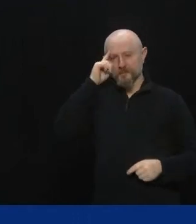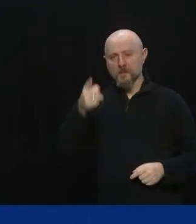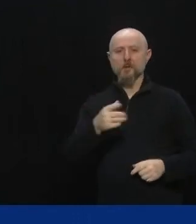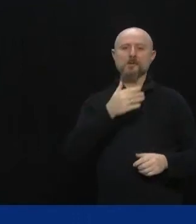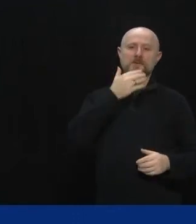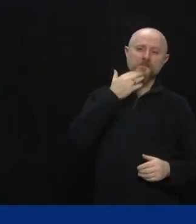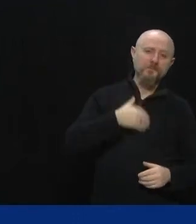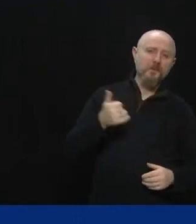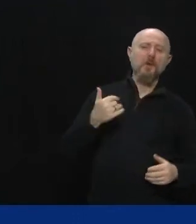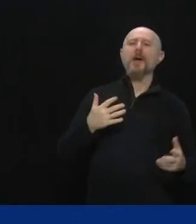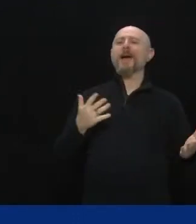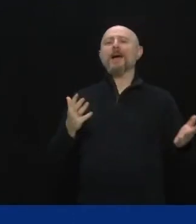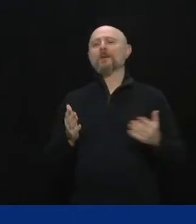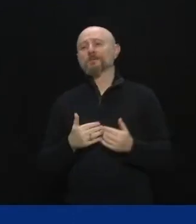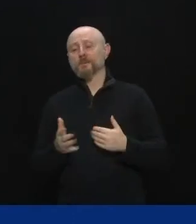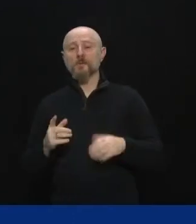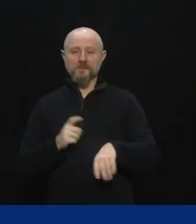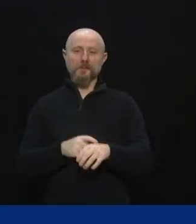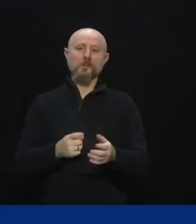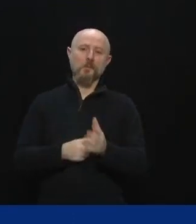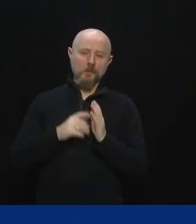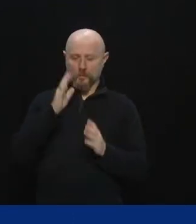time necessary to achieve that.